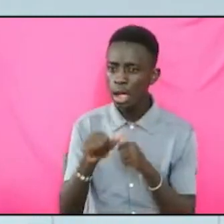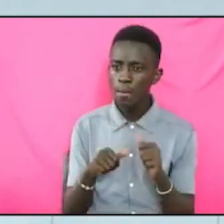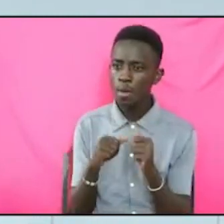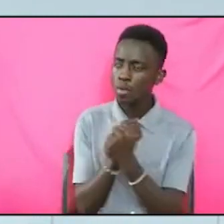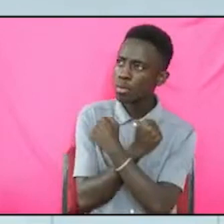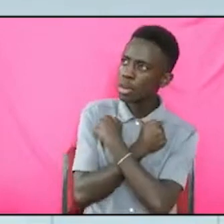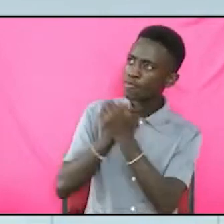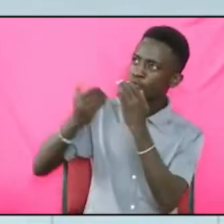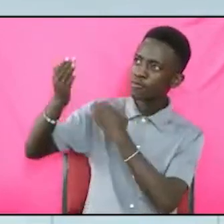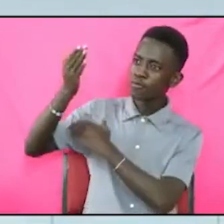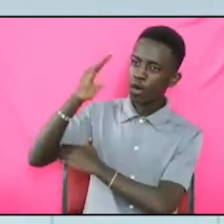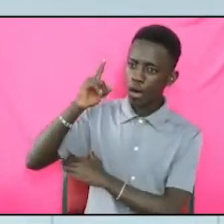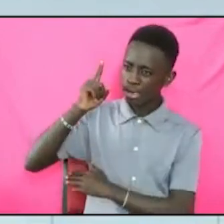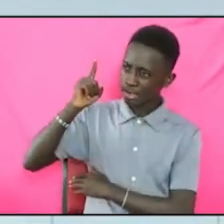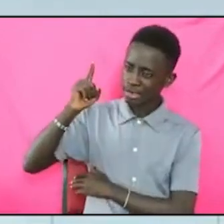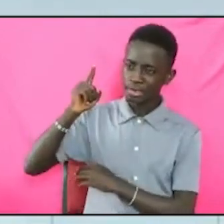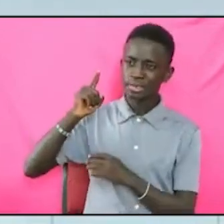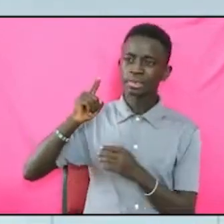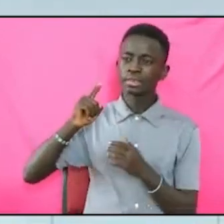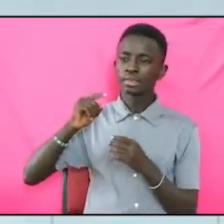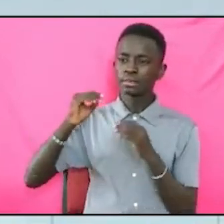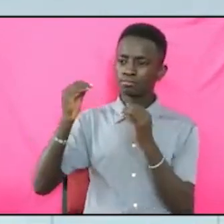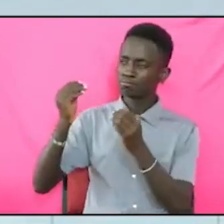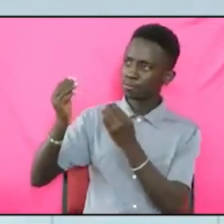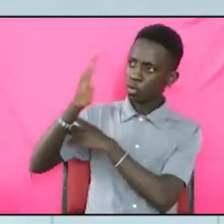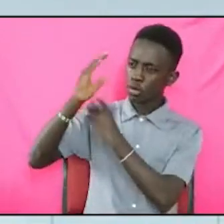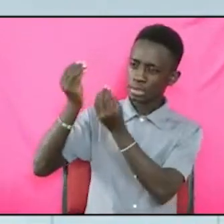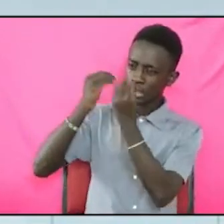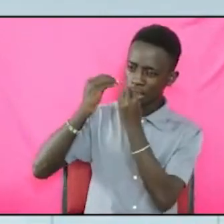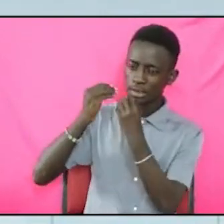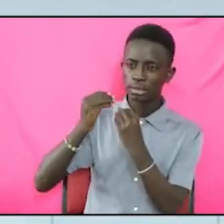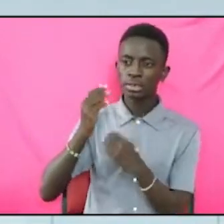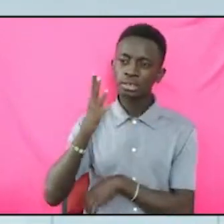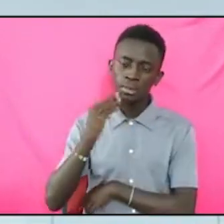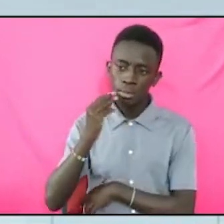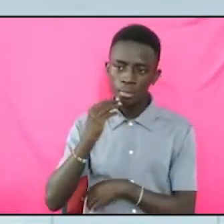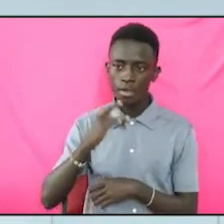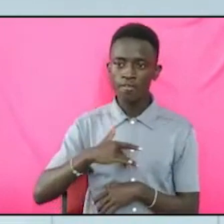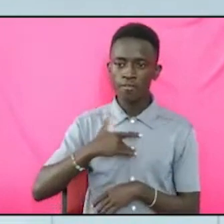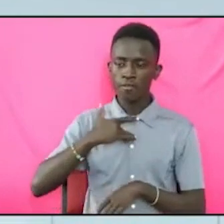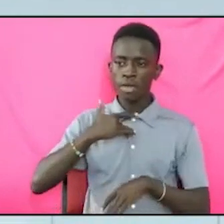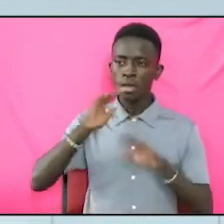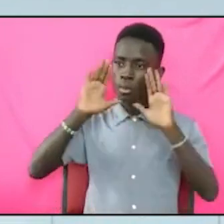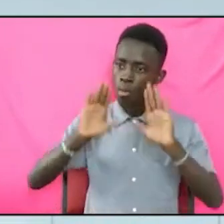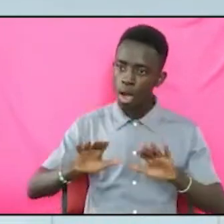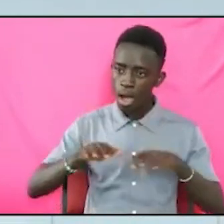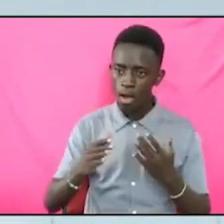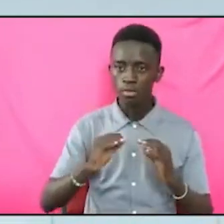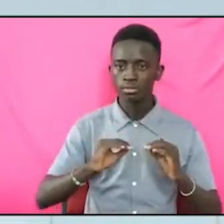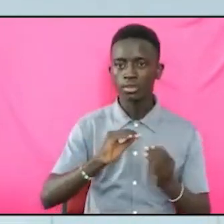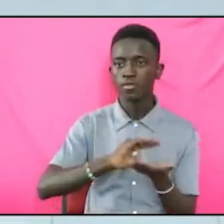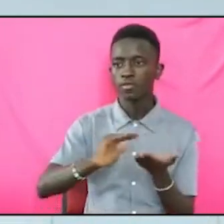forgive even the people who had caused him so much pain. And he said, as he was sitting in All Souls Cathedral